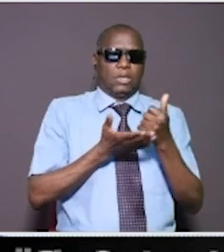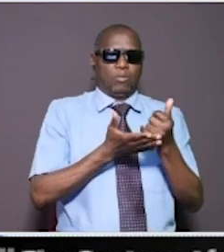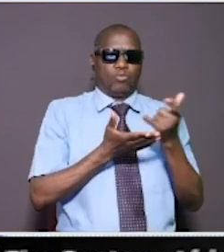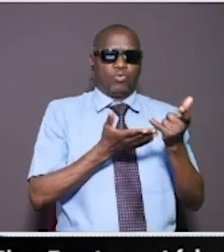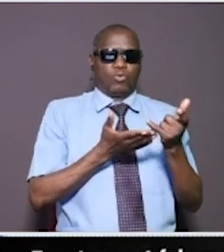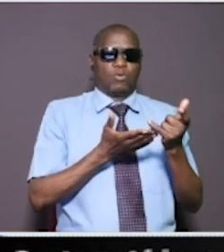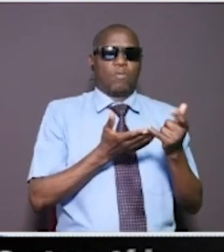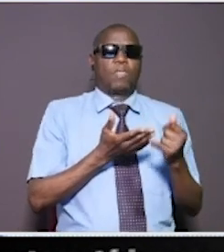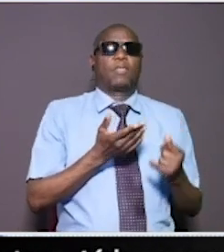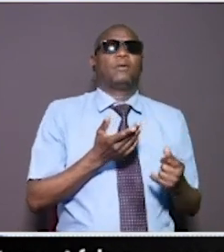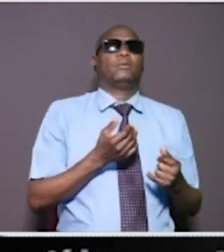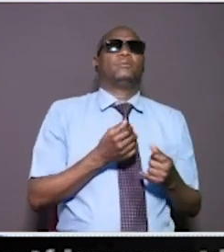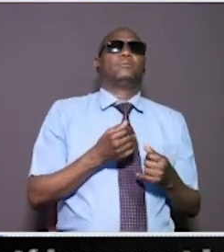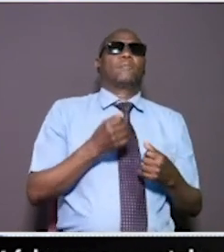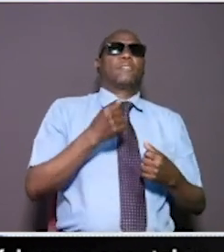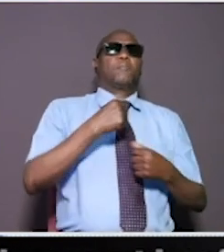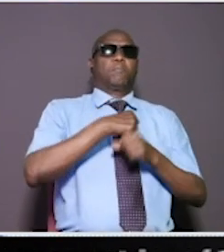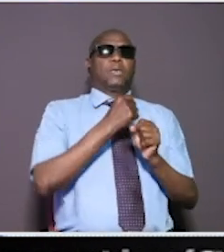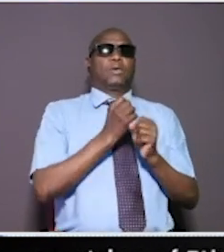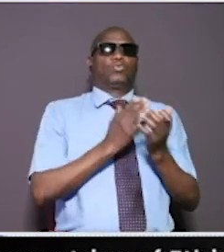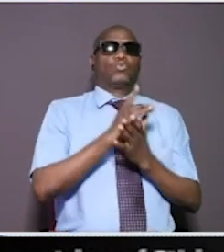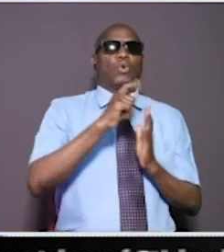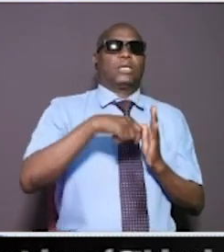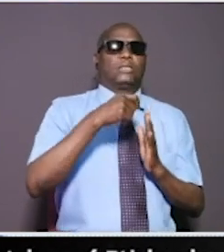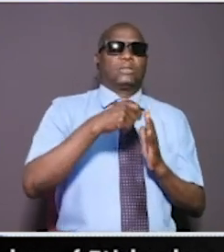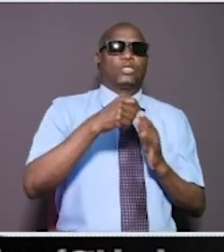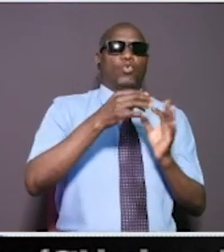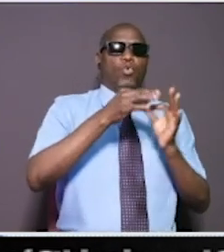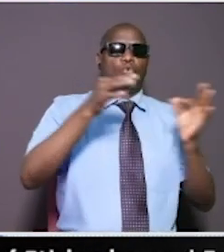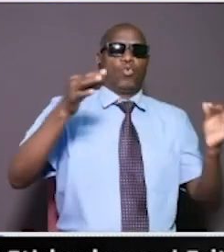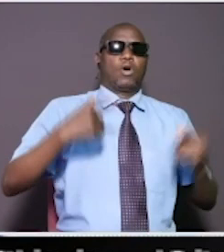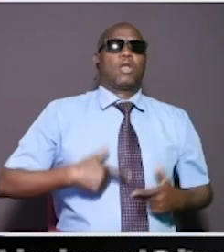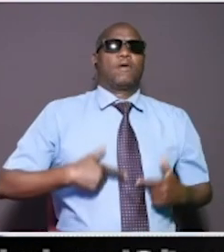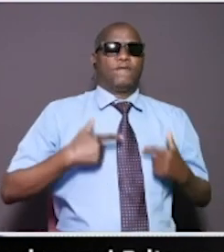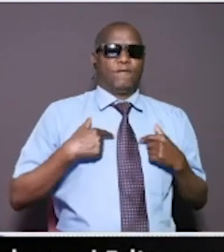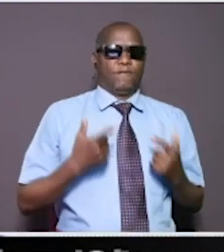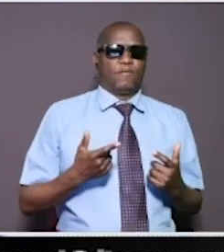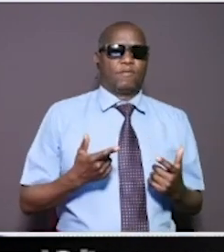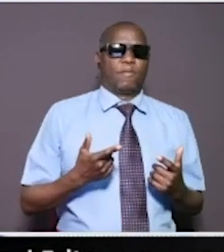life of your engine, and also make sure that it limits the